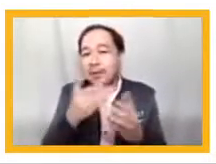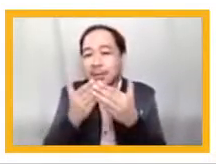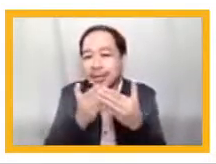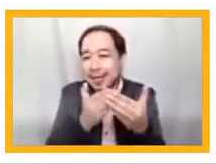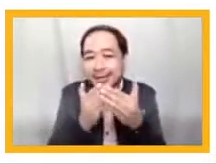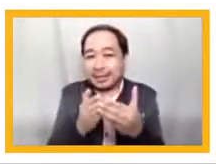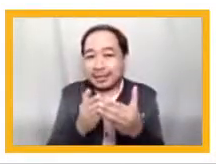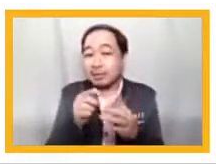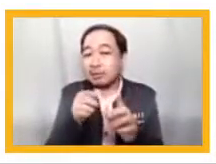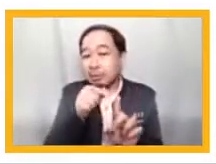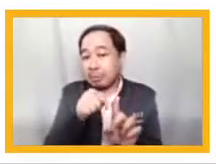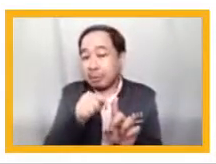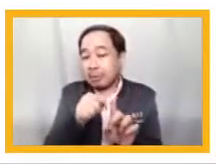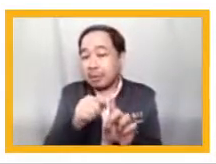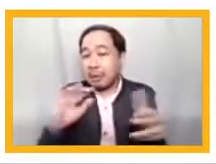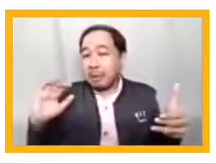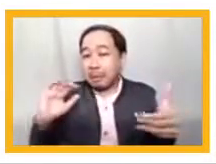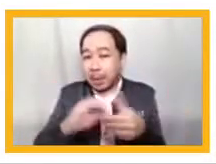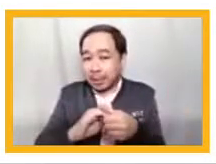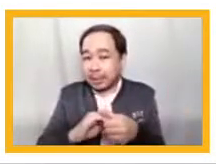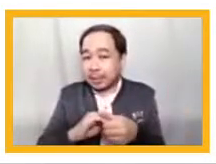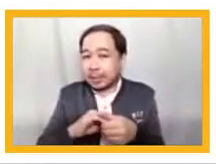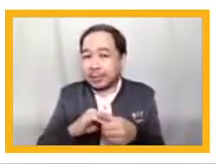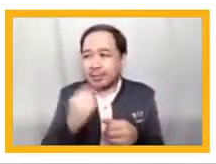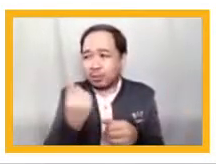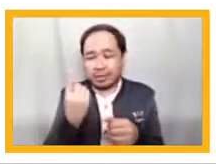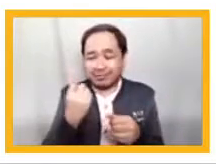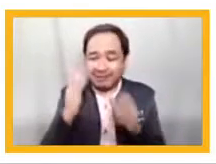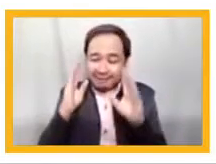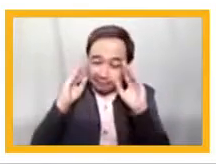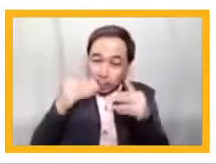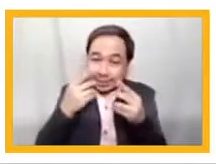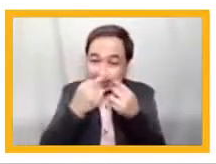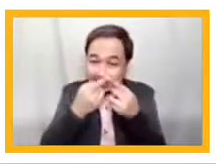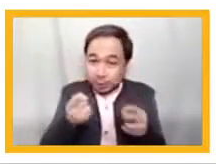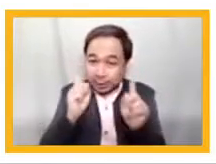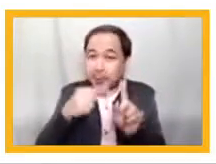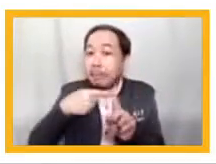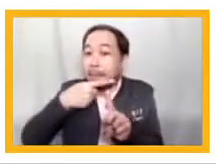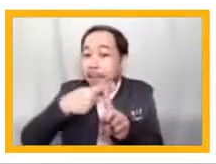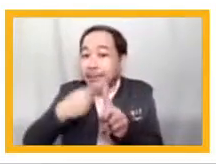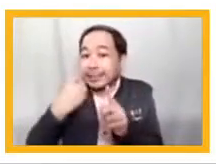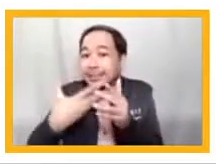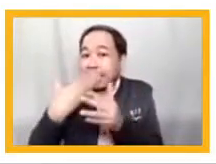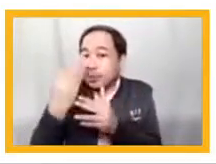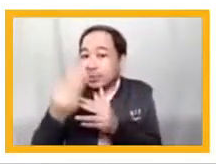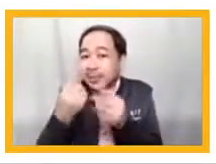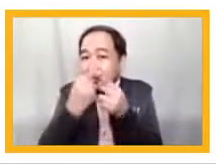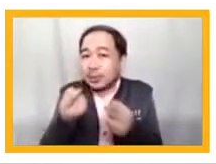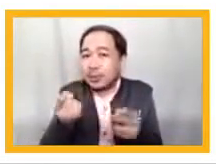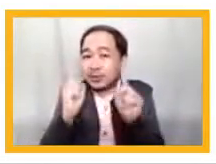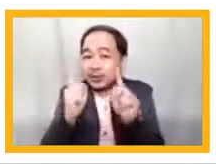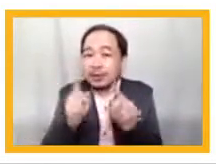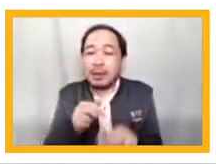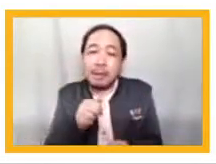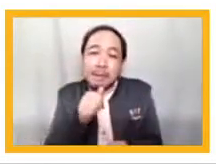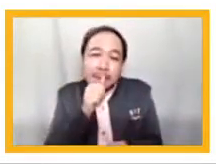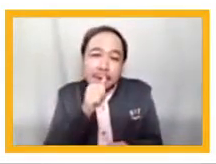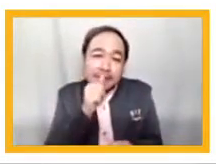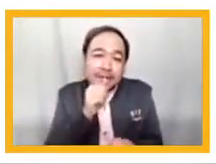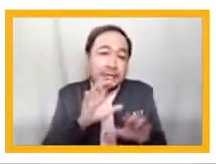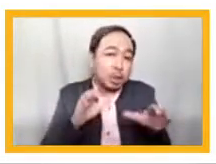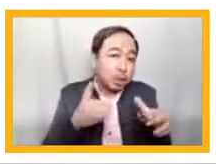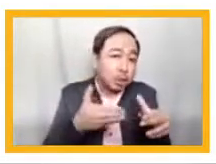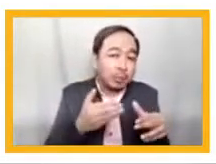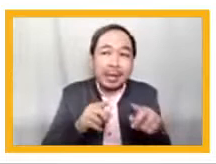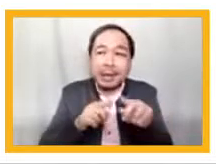only inside the university or school, but outside the private sector, the center